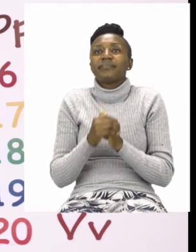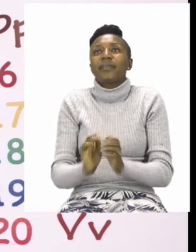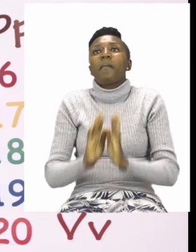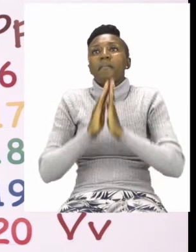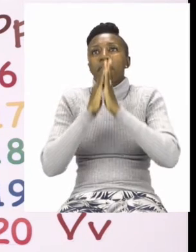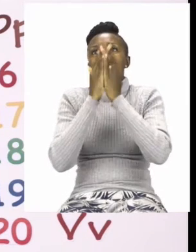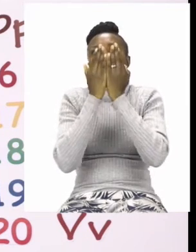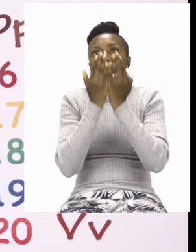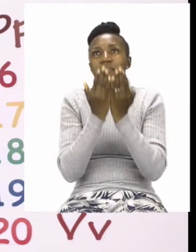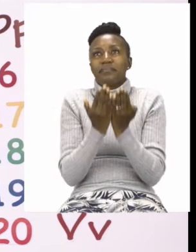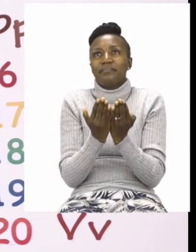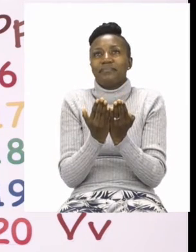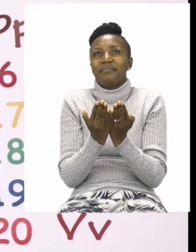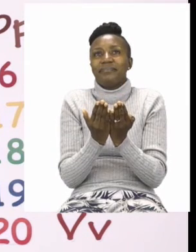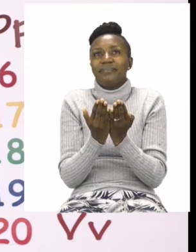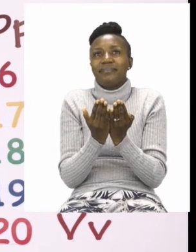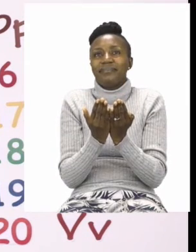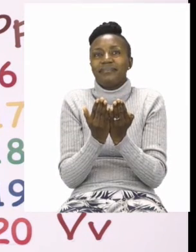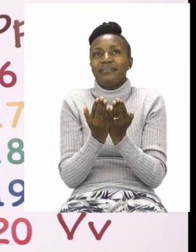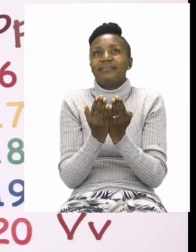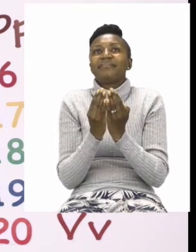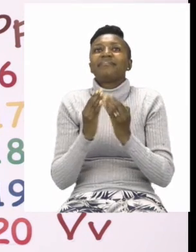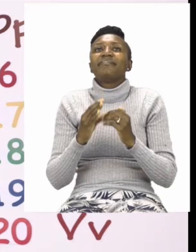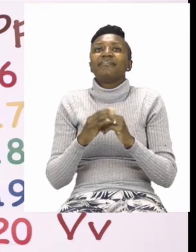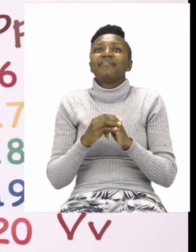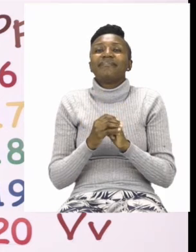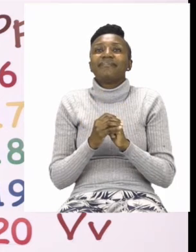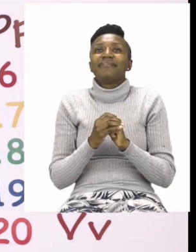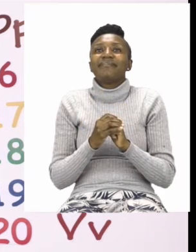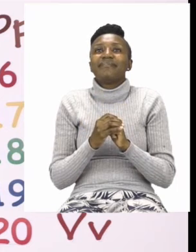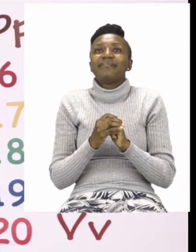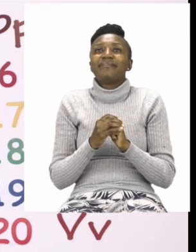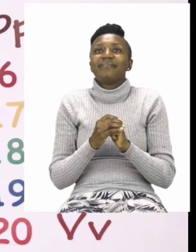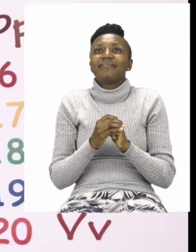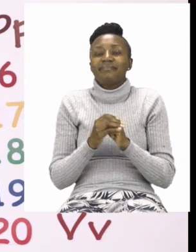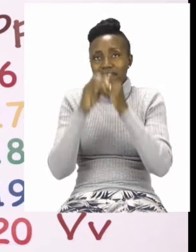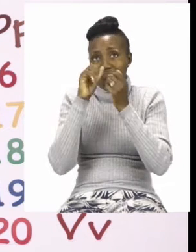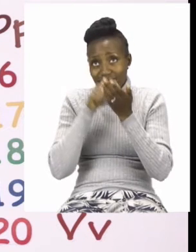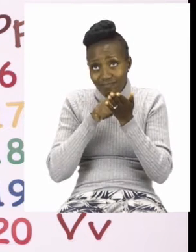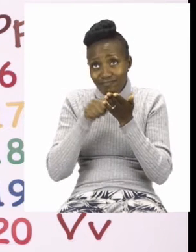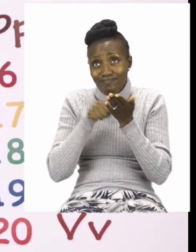book, which is what I'm holding here. We have talked about